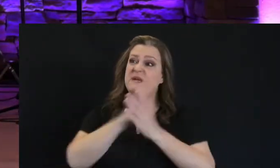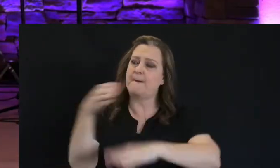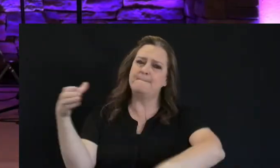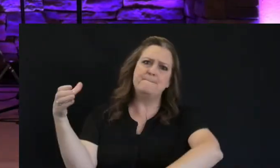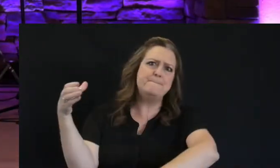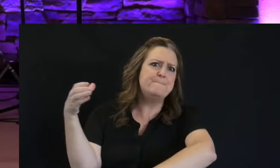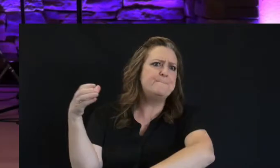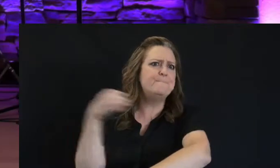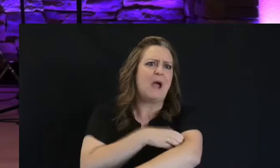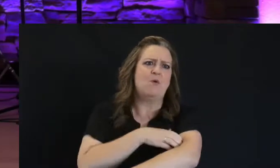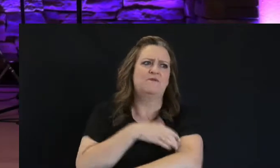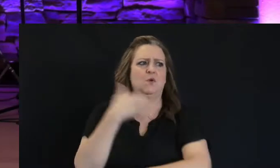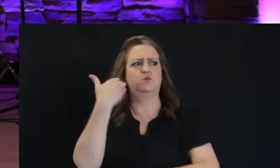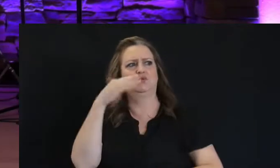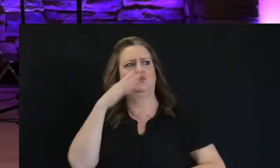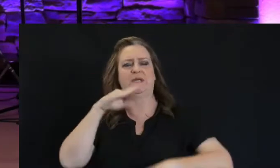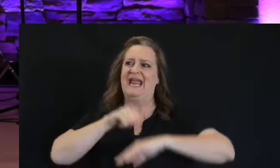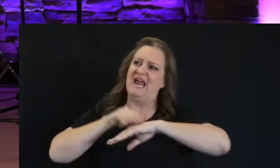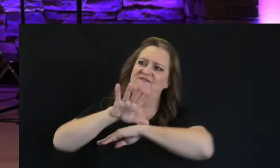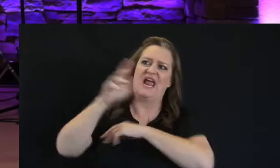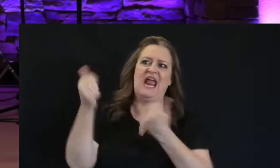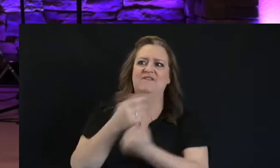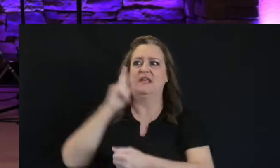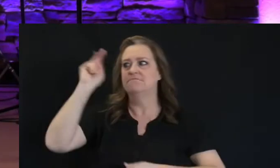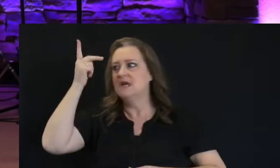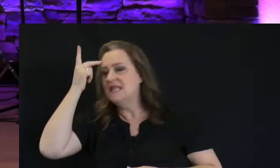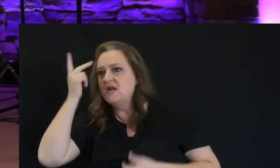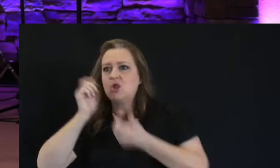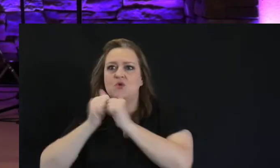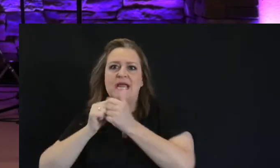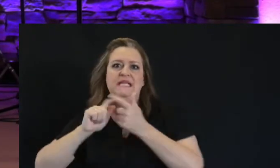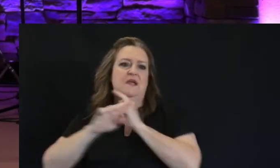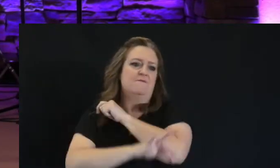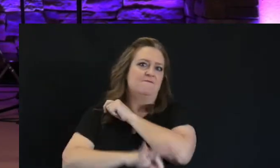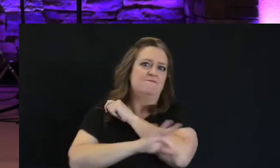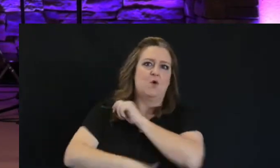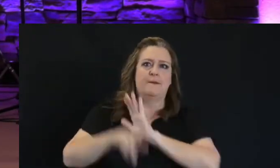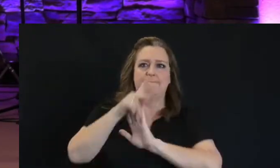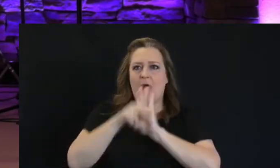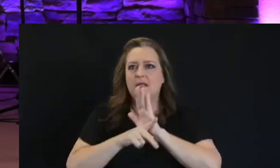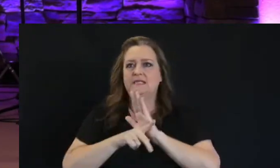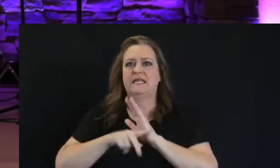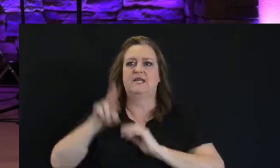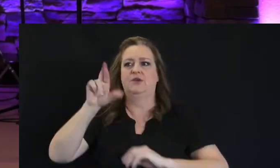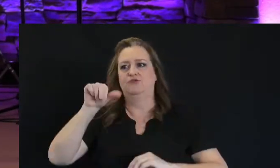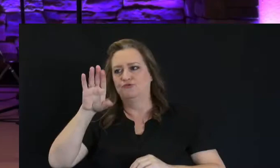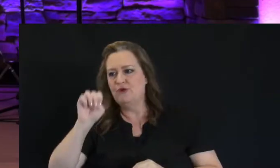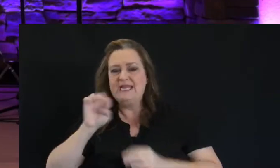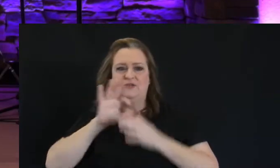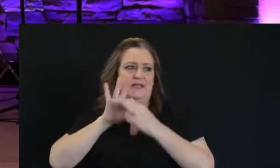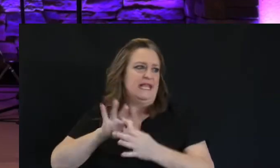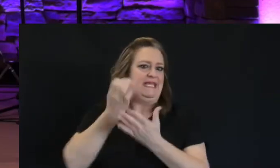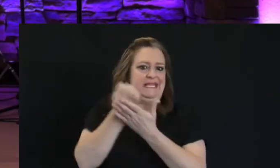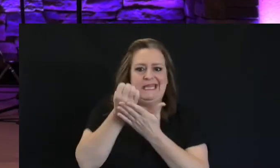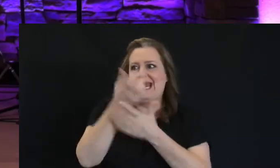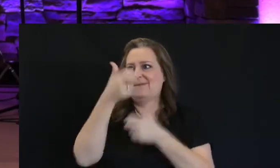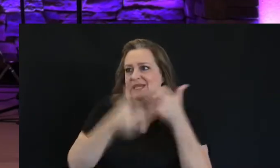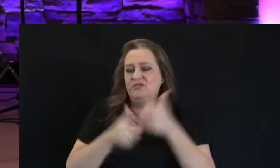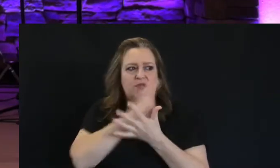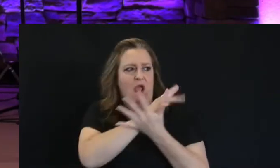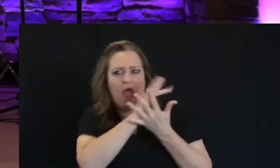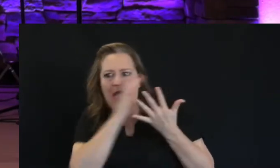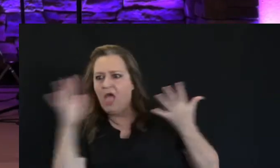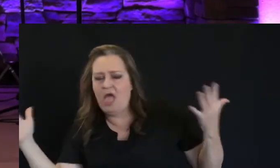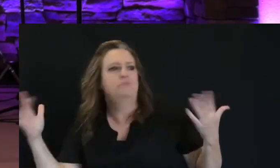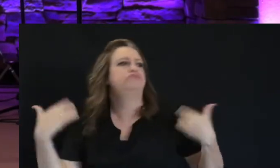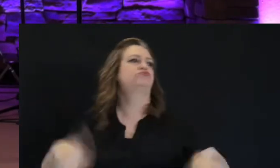the least. It can easily affect everything from political races to foreign policy issues, as well as race relations to economic issues and everything in between. You